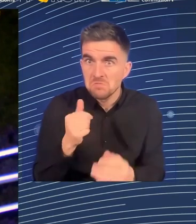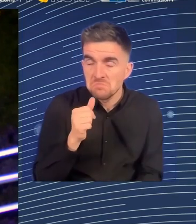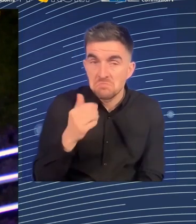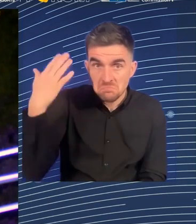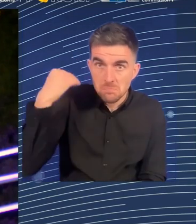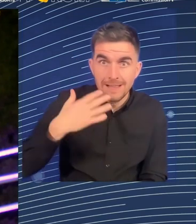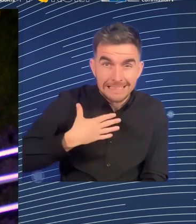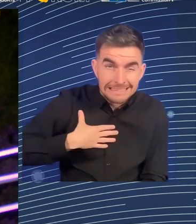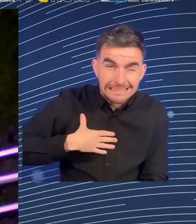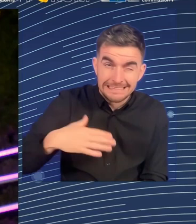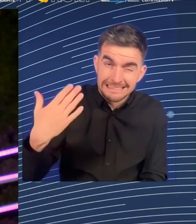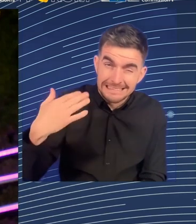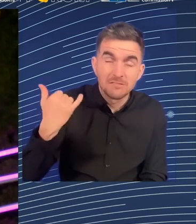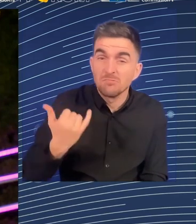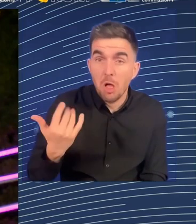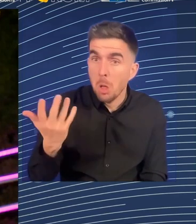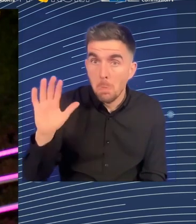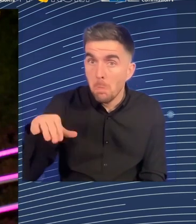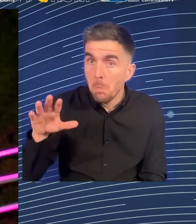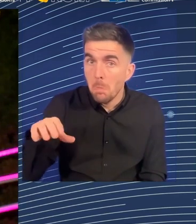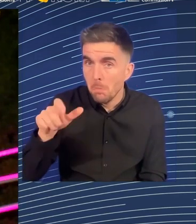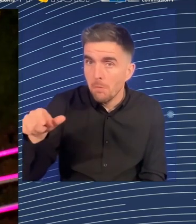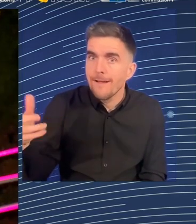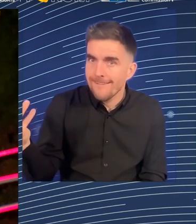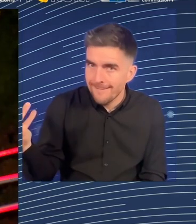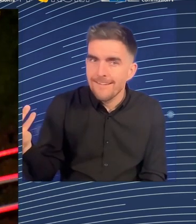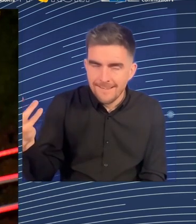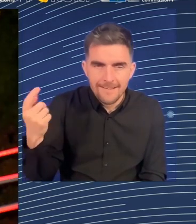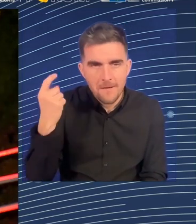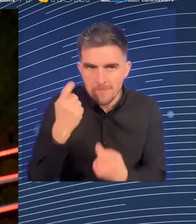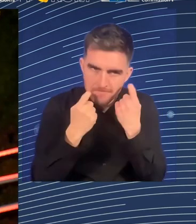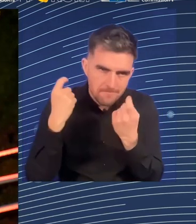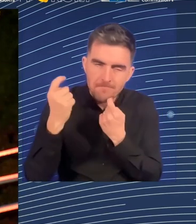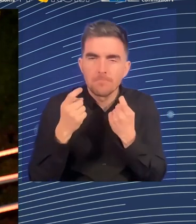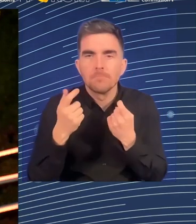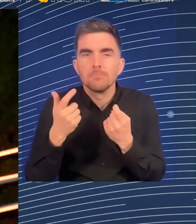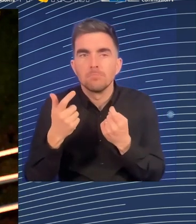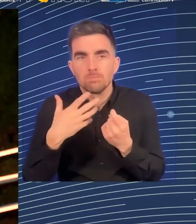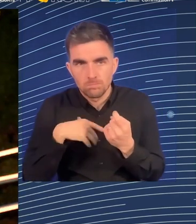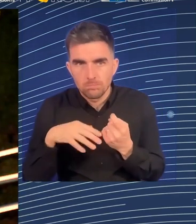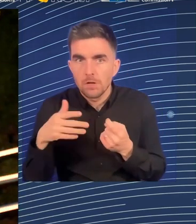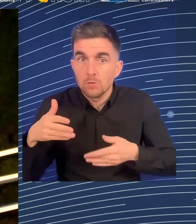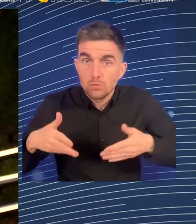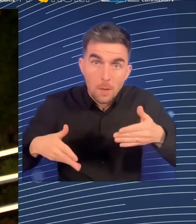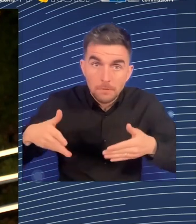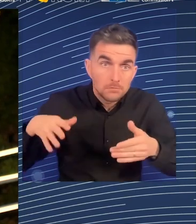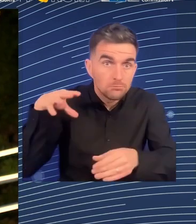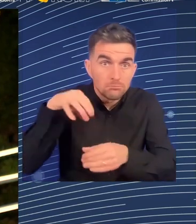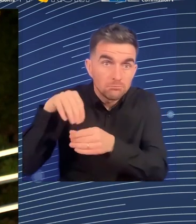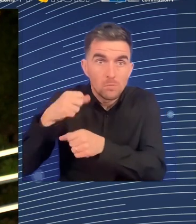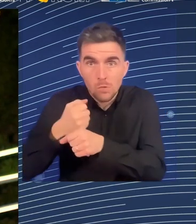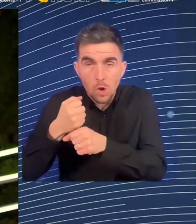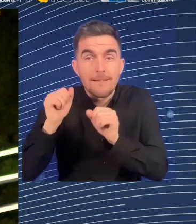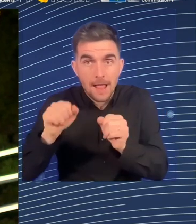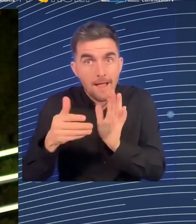displacement of workers. So the first message would be scan the needs of the future, of course, and then get prepared for what is